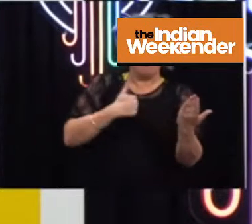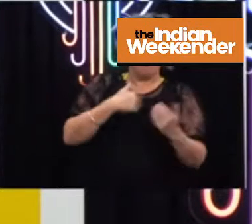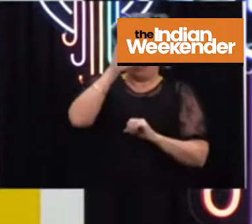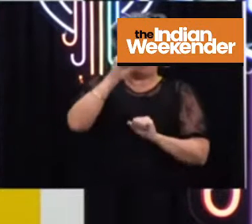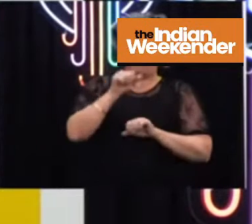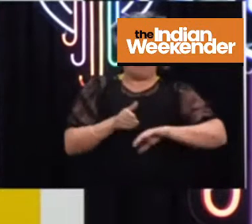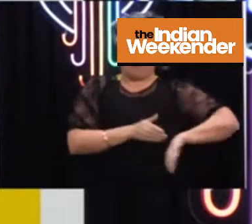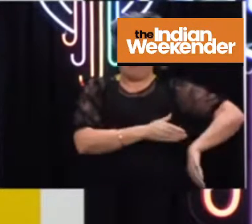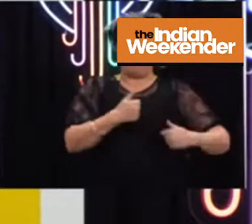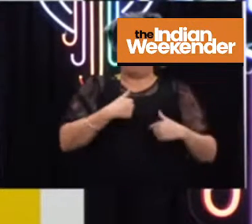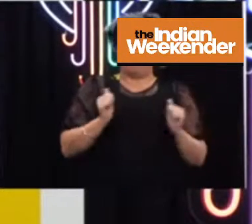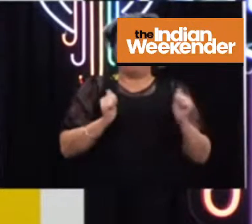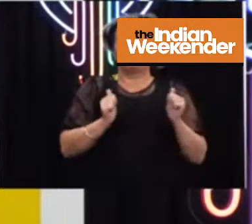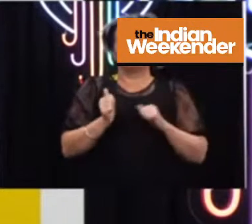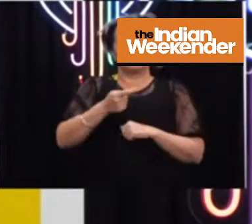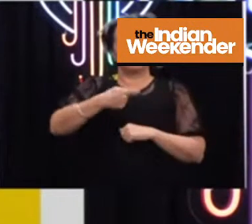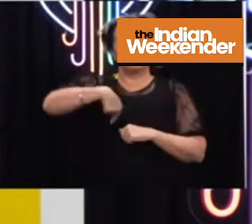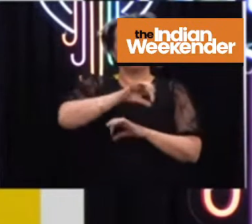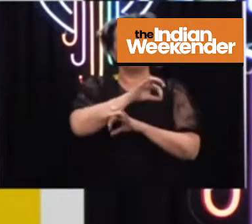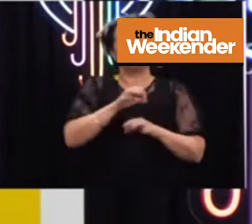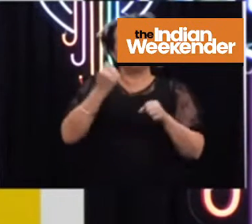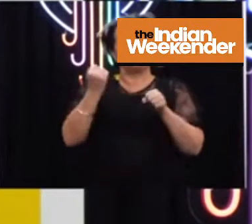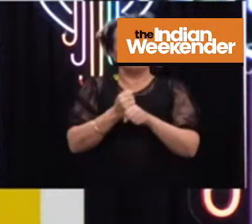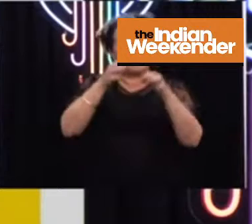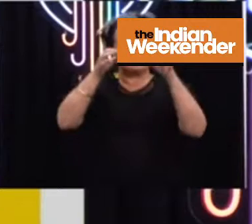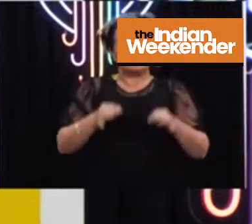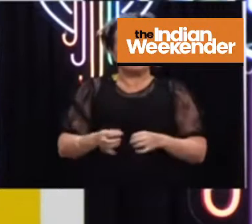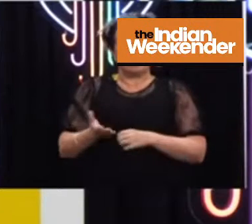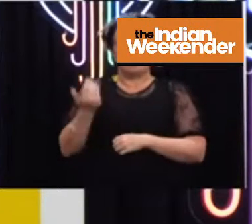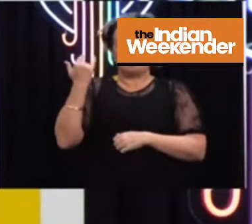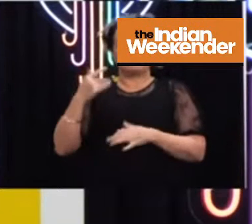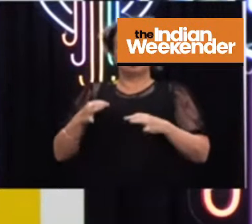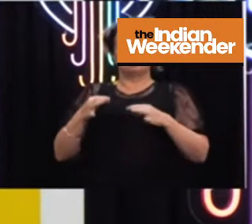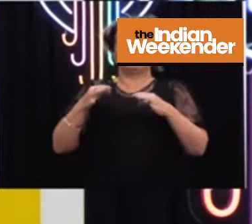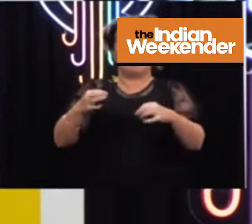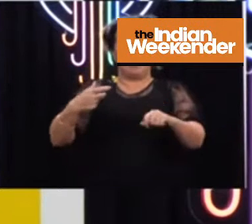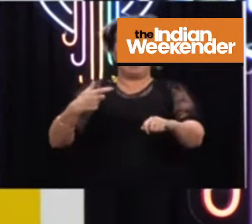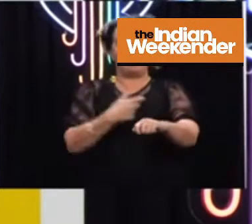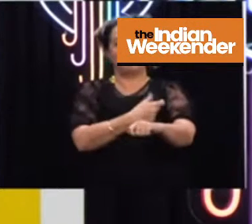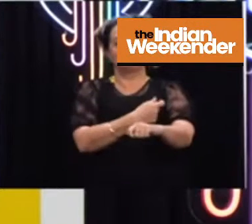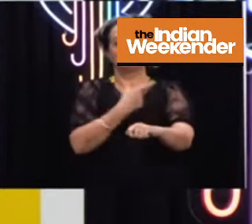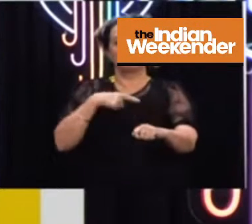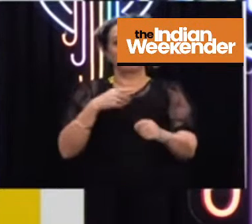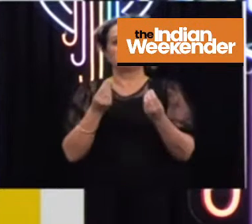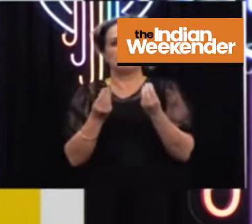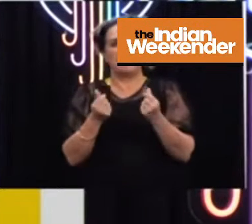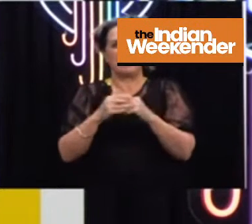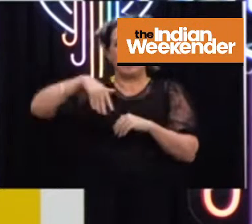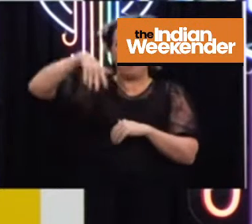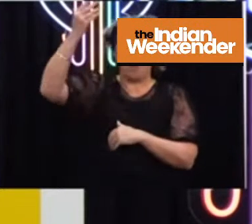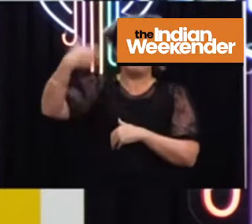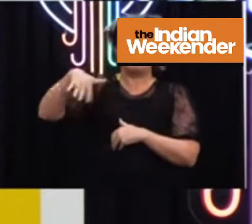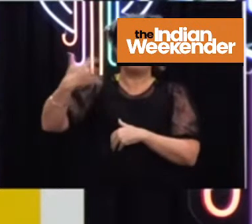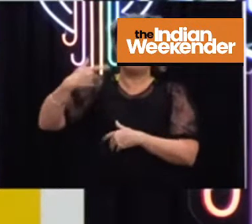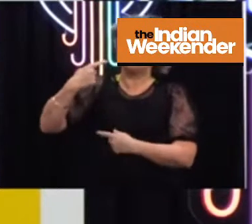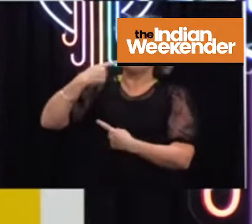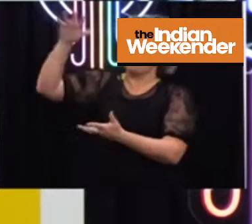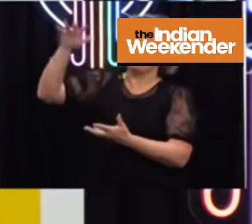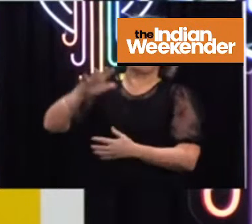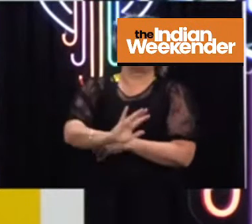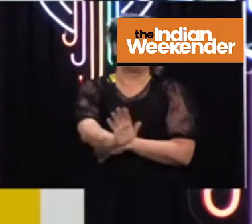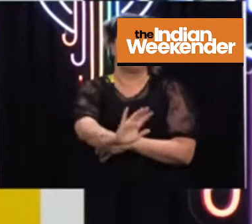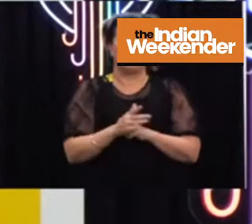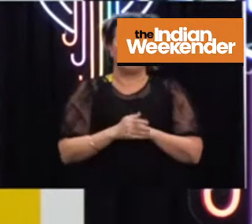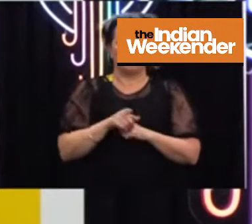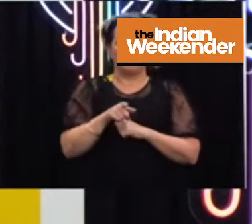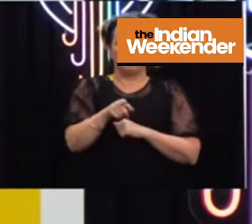we absolutely did not make a decision to delay vaccine for price purposes. Absolutely not. So we went to those companies and